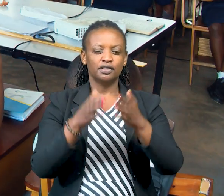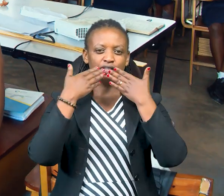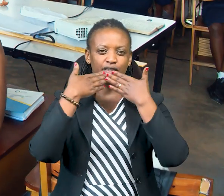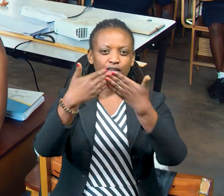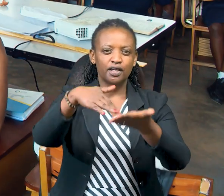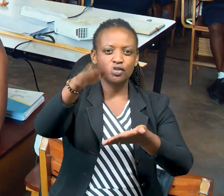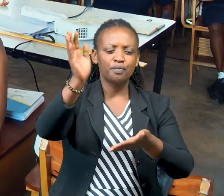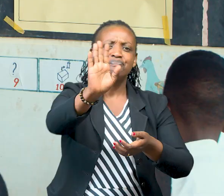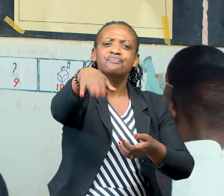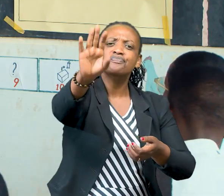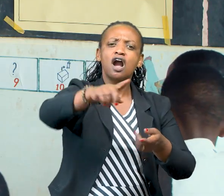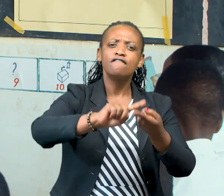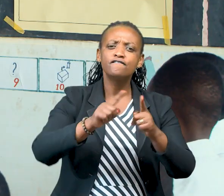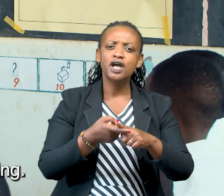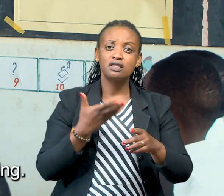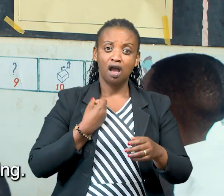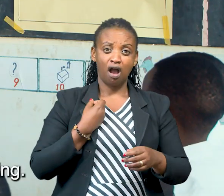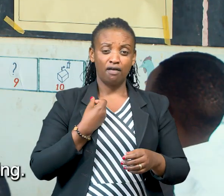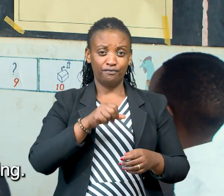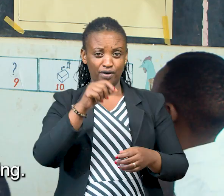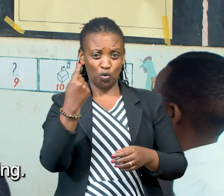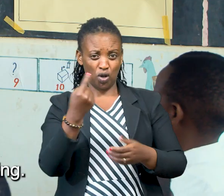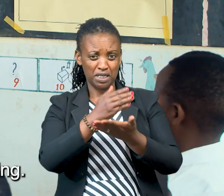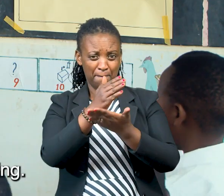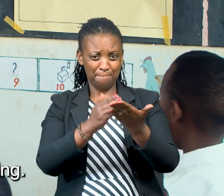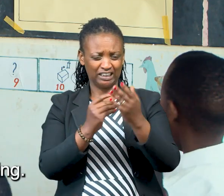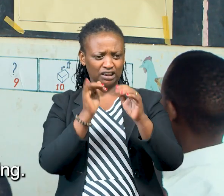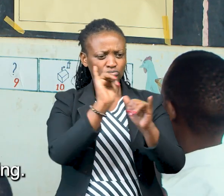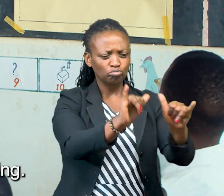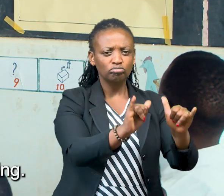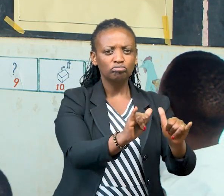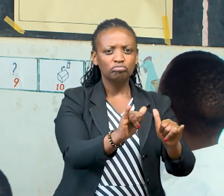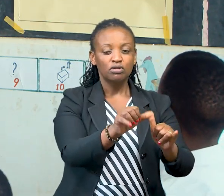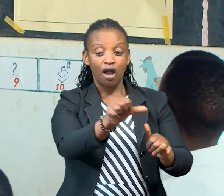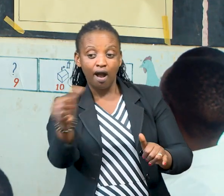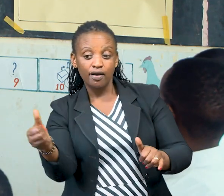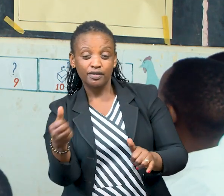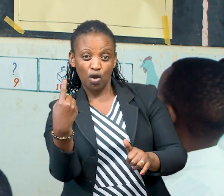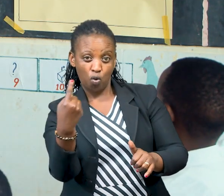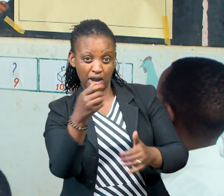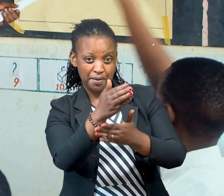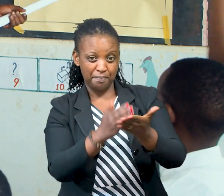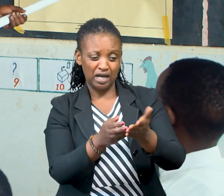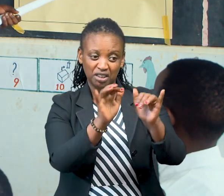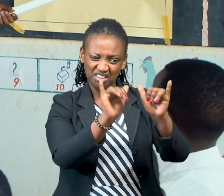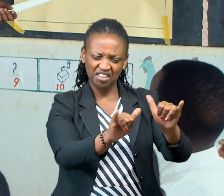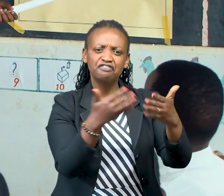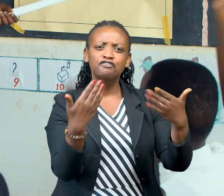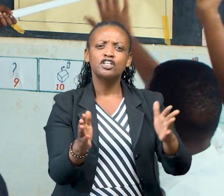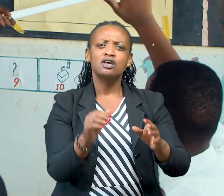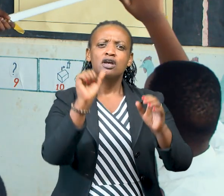Okay, thank you so much. Friends, there is only one part which is remaining. There is only one part, this one